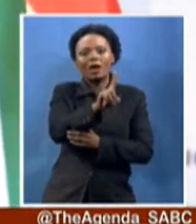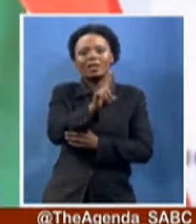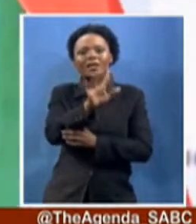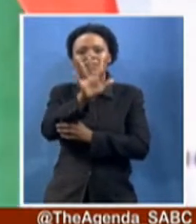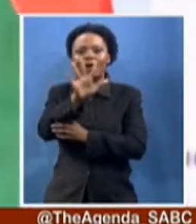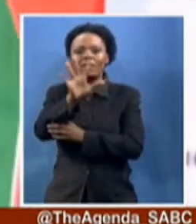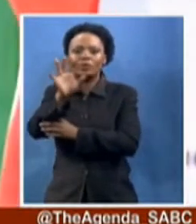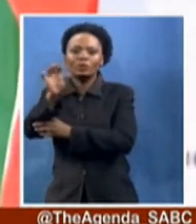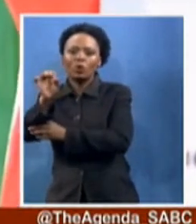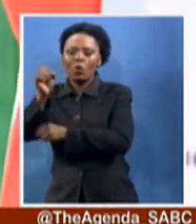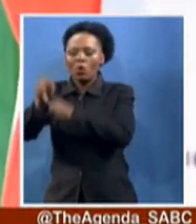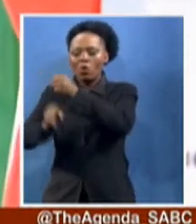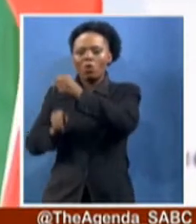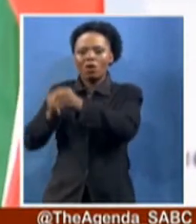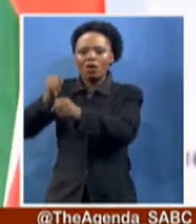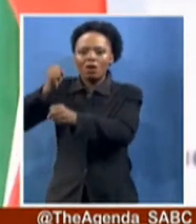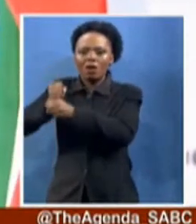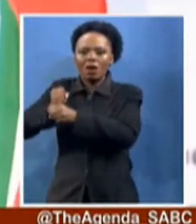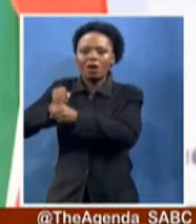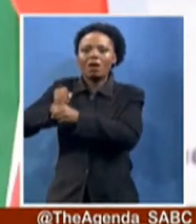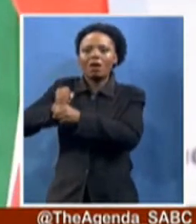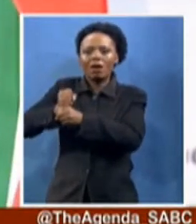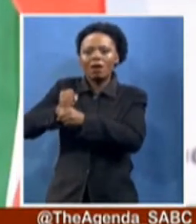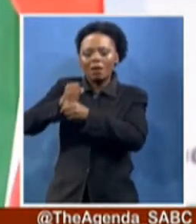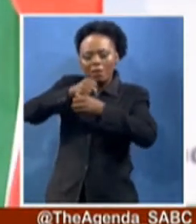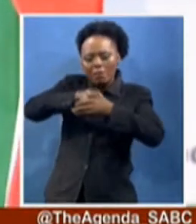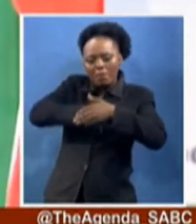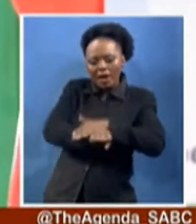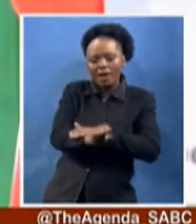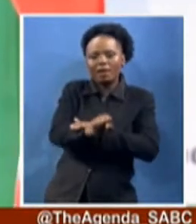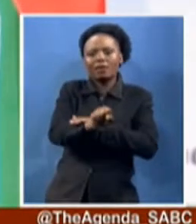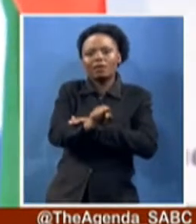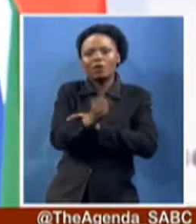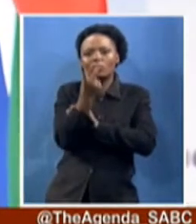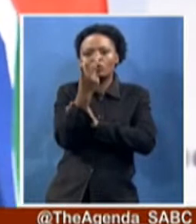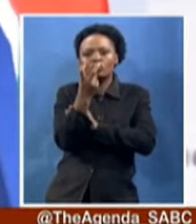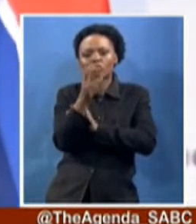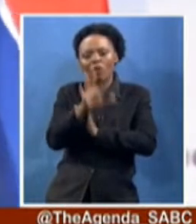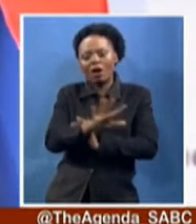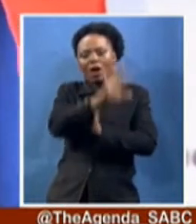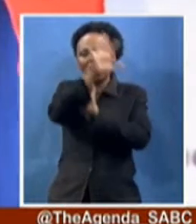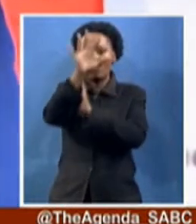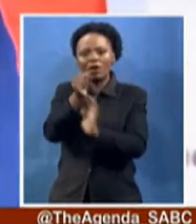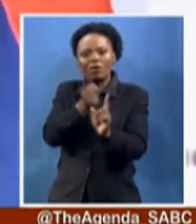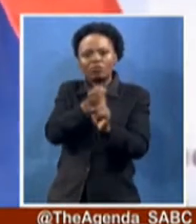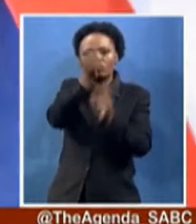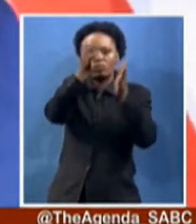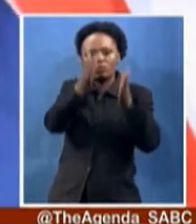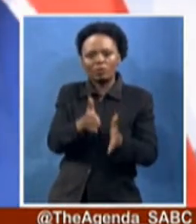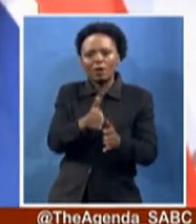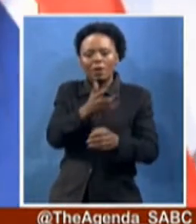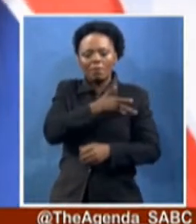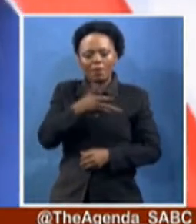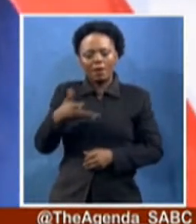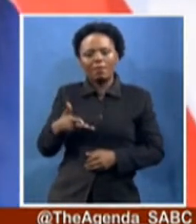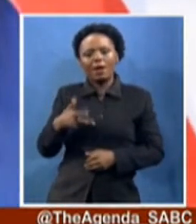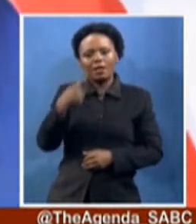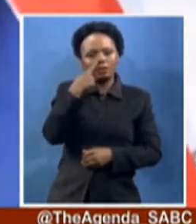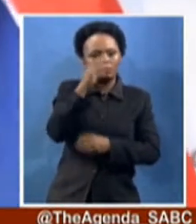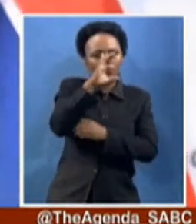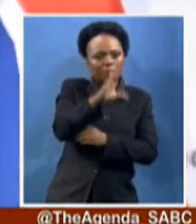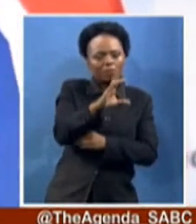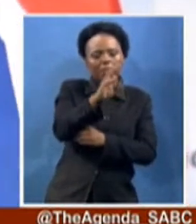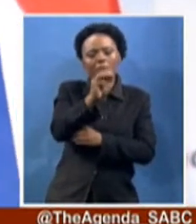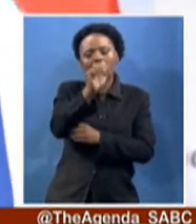of two African patriots, Mama Charlotte Maxeke, the founder of Bantu Women's